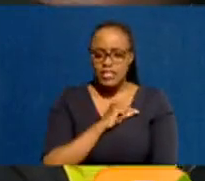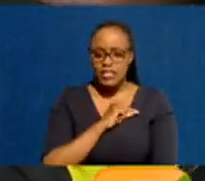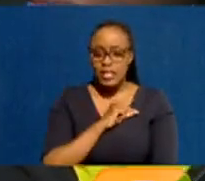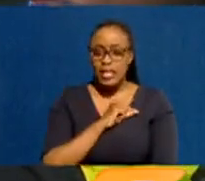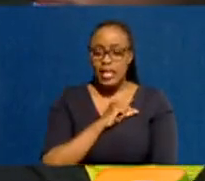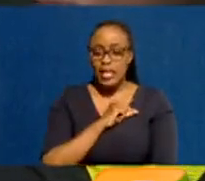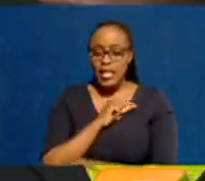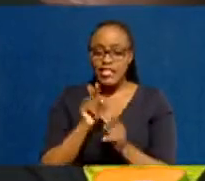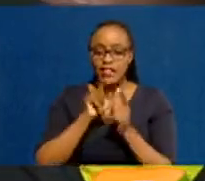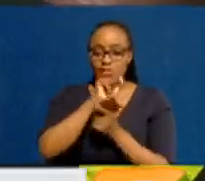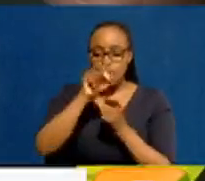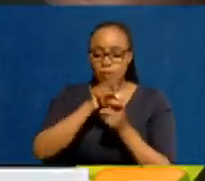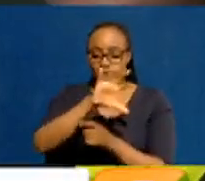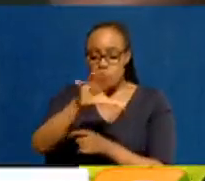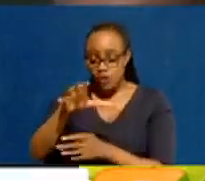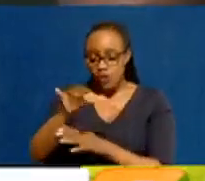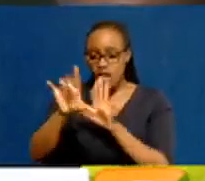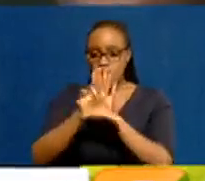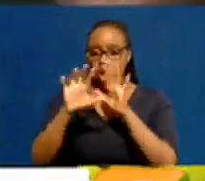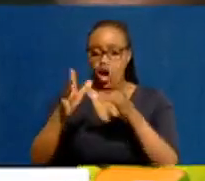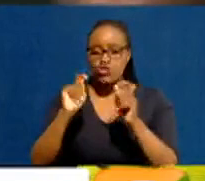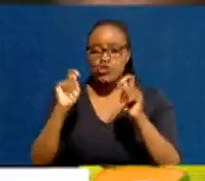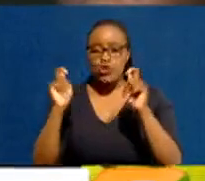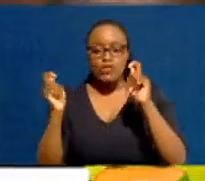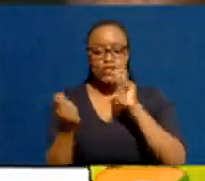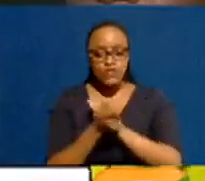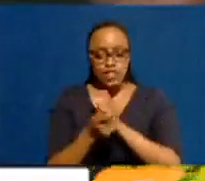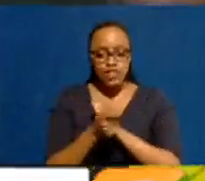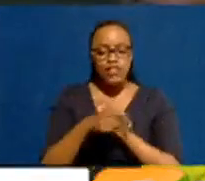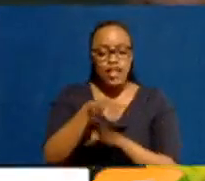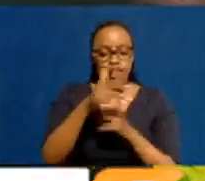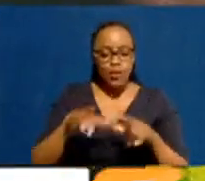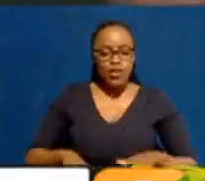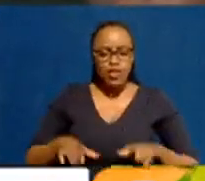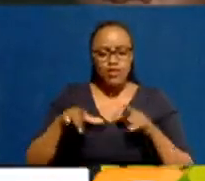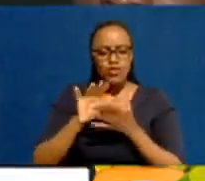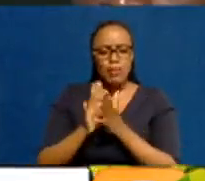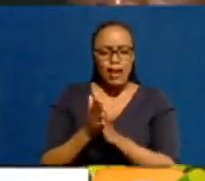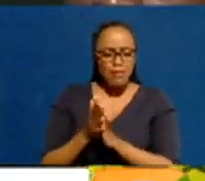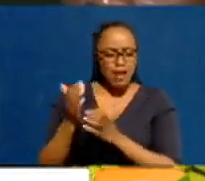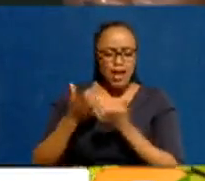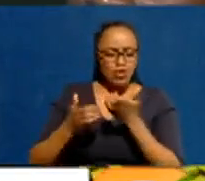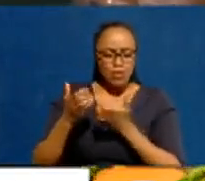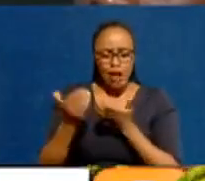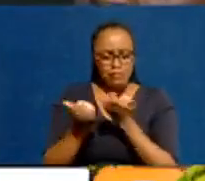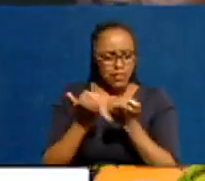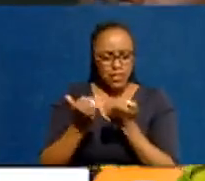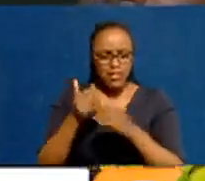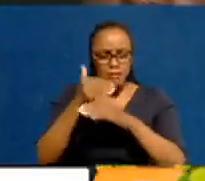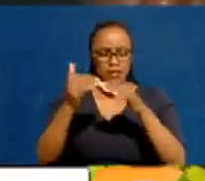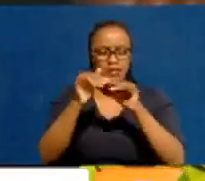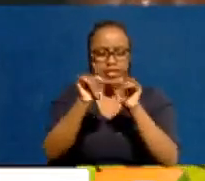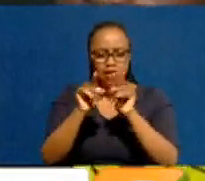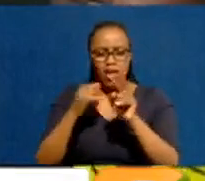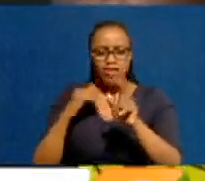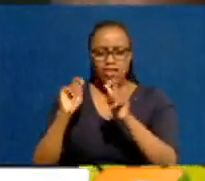that there are specific county by laws on how you convert a residential property into a commercial building. And how you can then